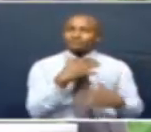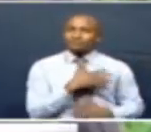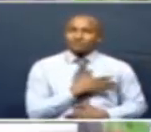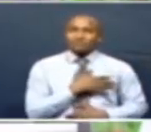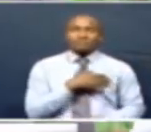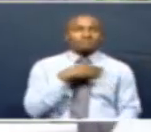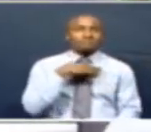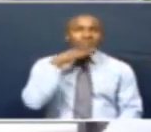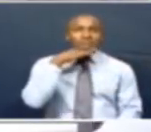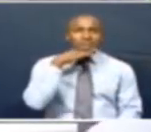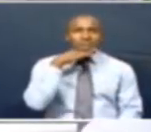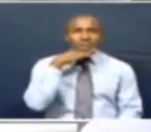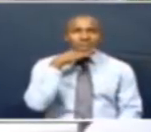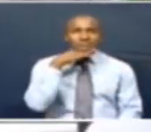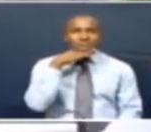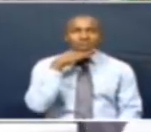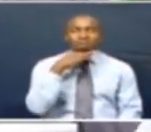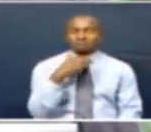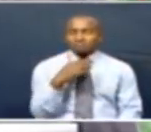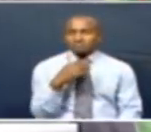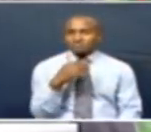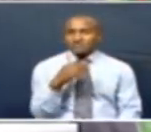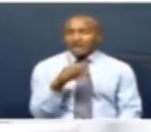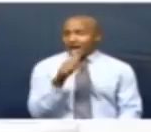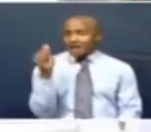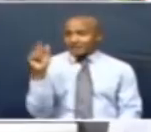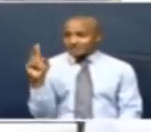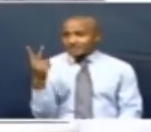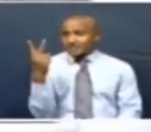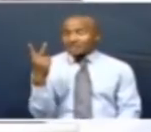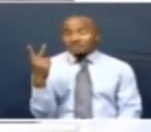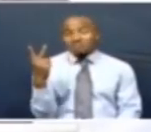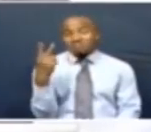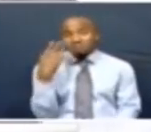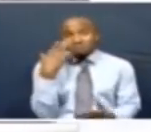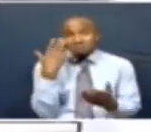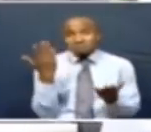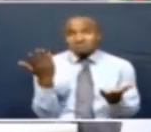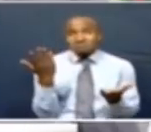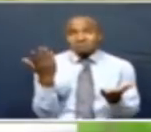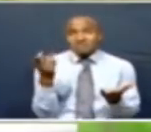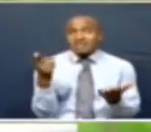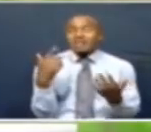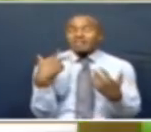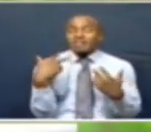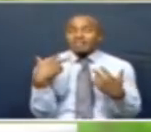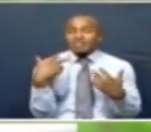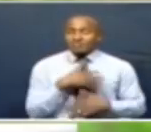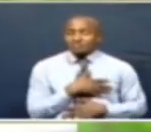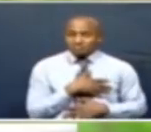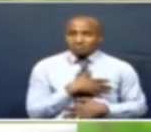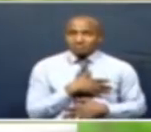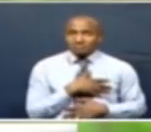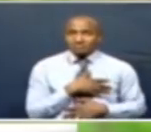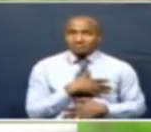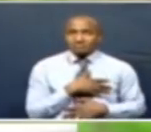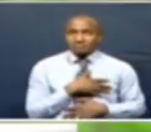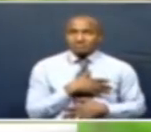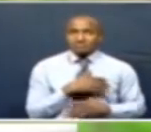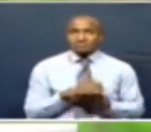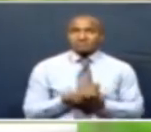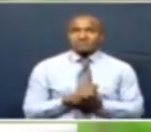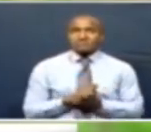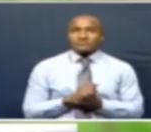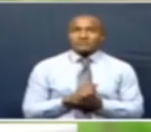No one seemed to know the fate of the second survivor, who we are told was still in shock. Lakini mimi nashukuru Mungu kwa sababu ya